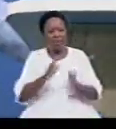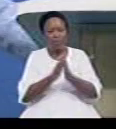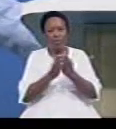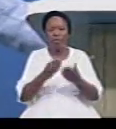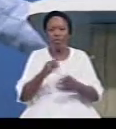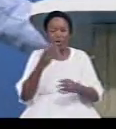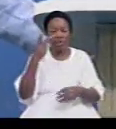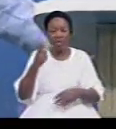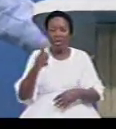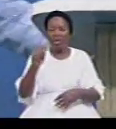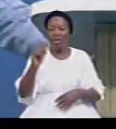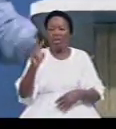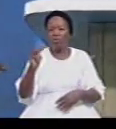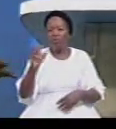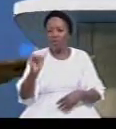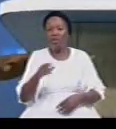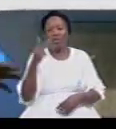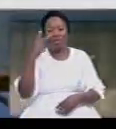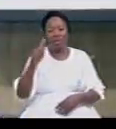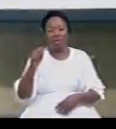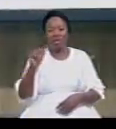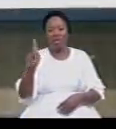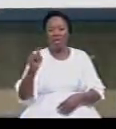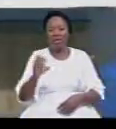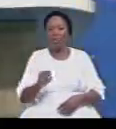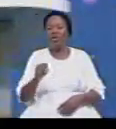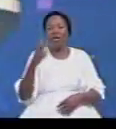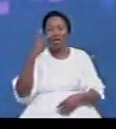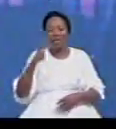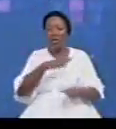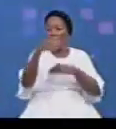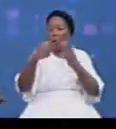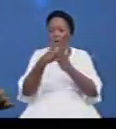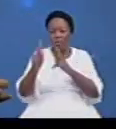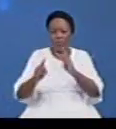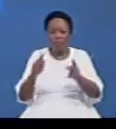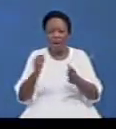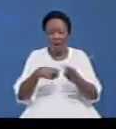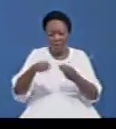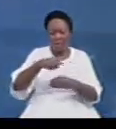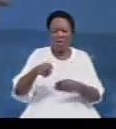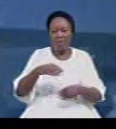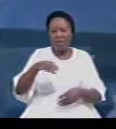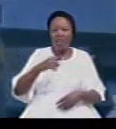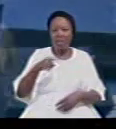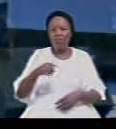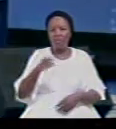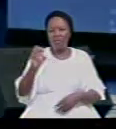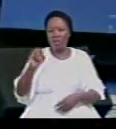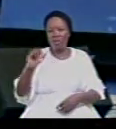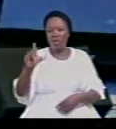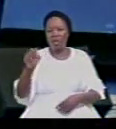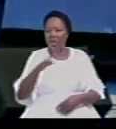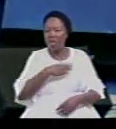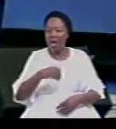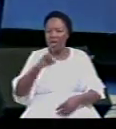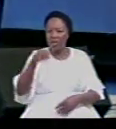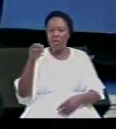Titus, and look at Epaphroditus. Look at all the people around him, were Silas and John Mark.